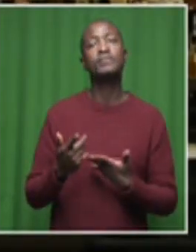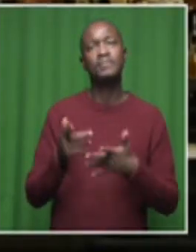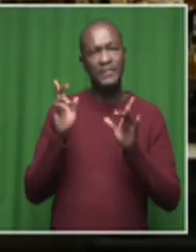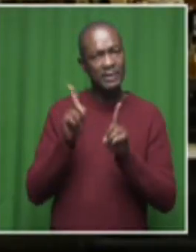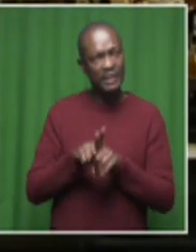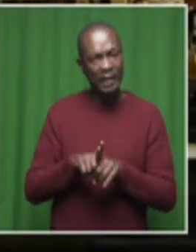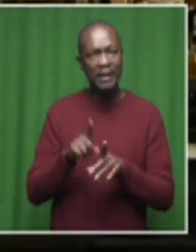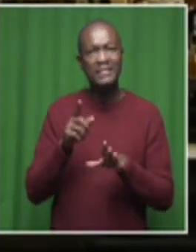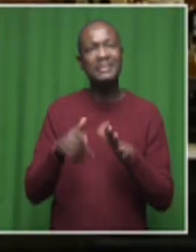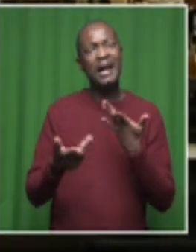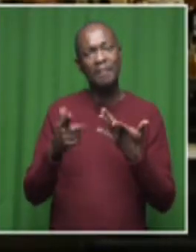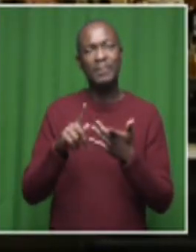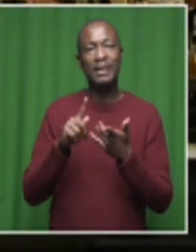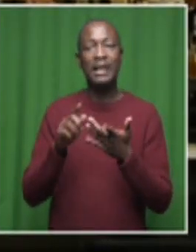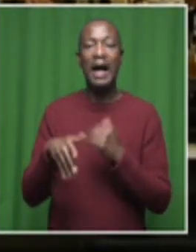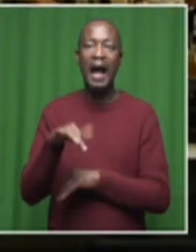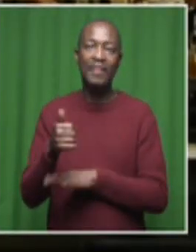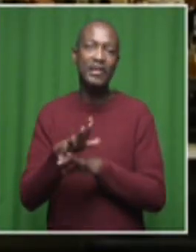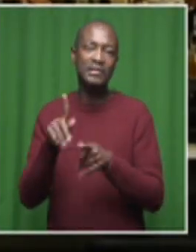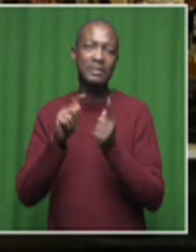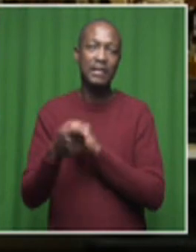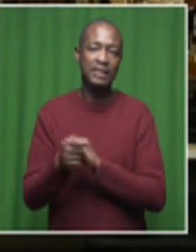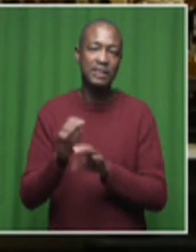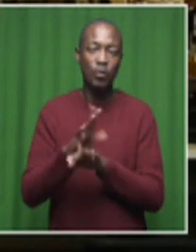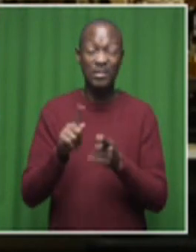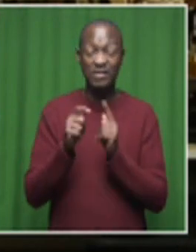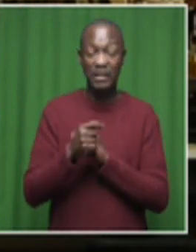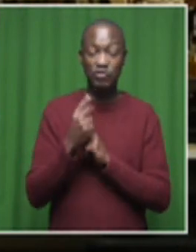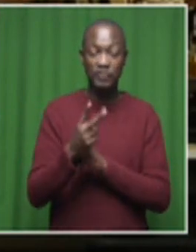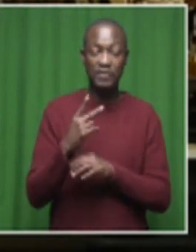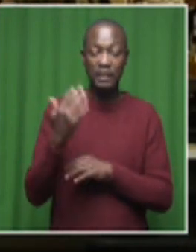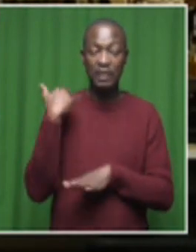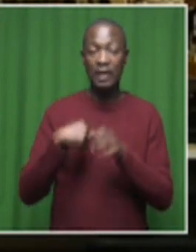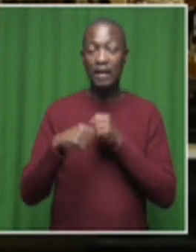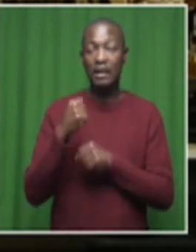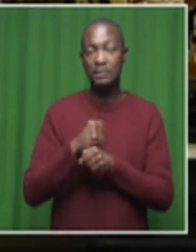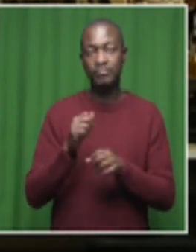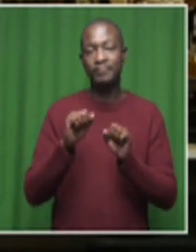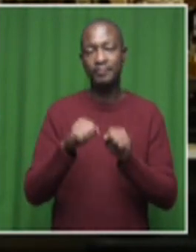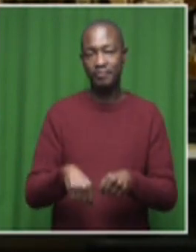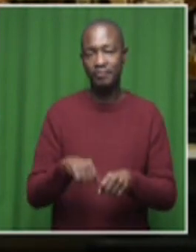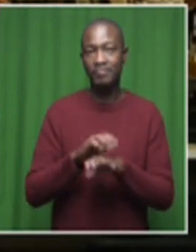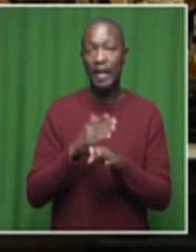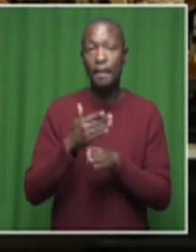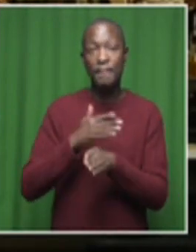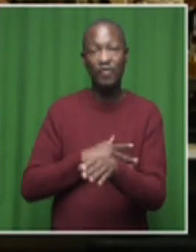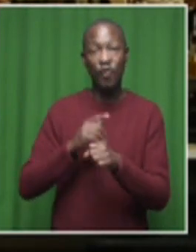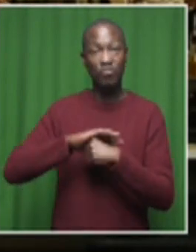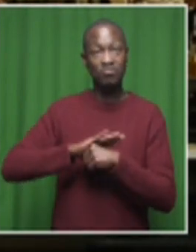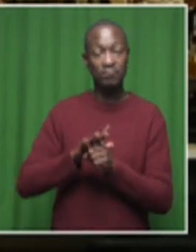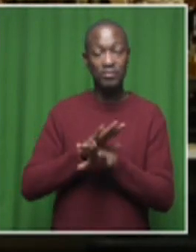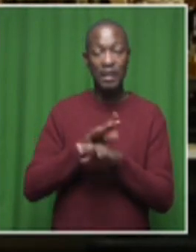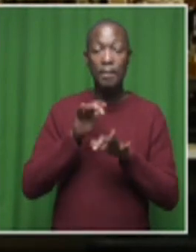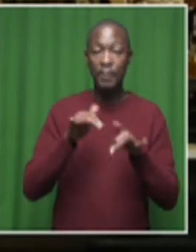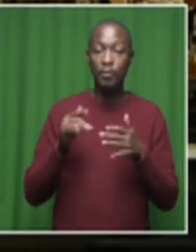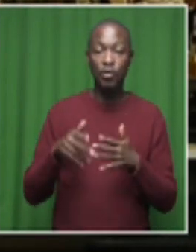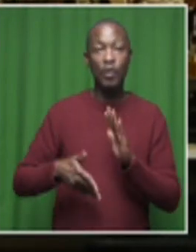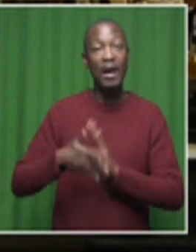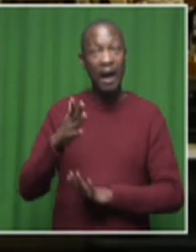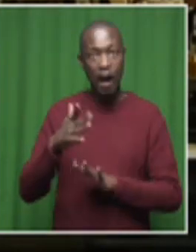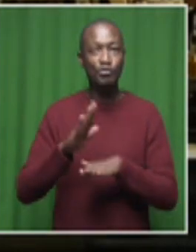and some of them change. I think one change we've seen in the last year is obviously post-pandemic, people are out and about more,